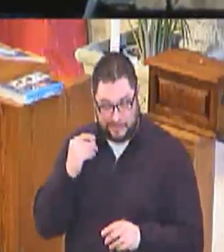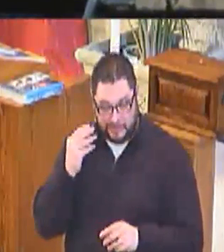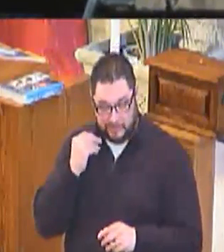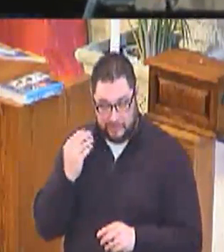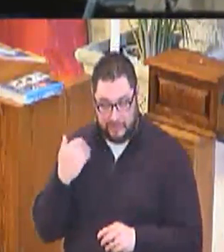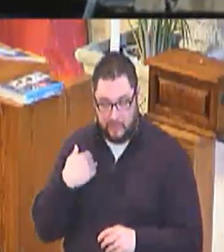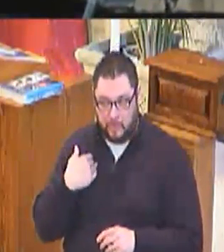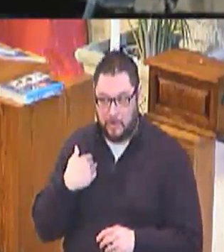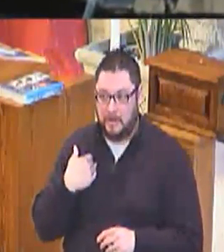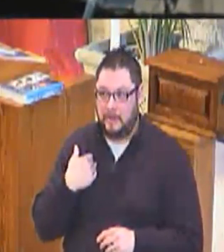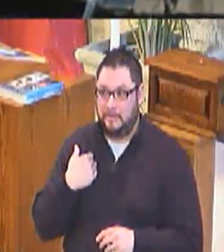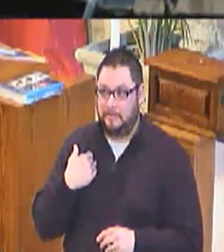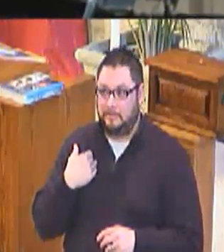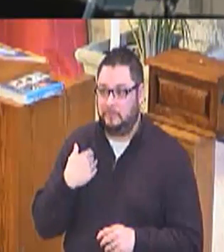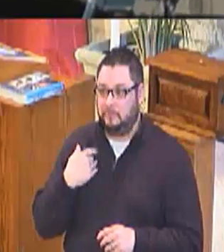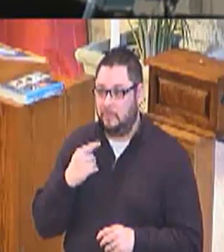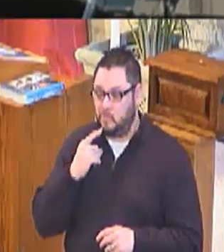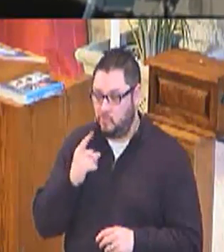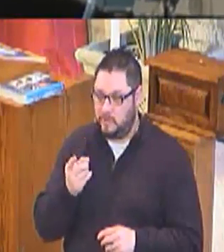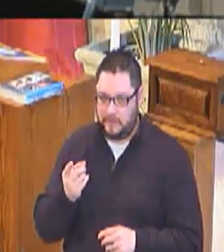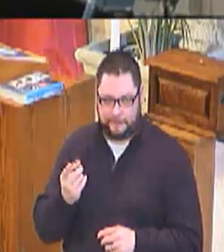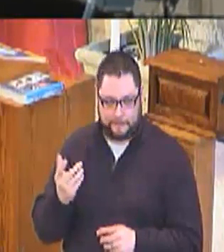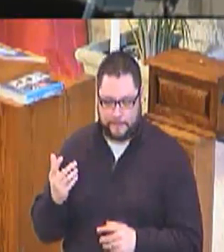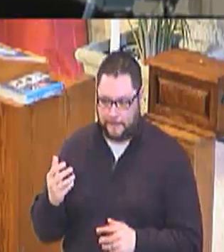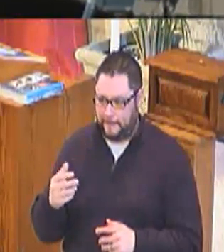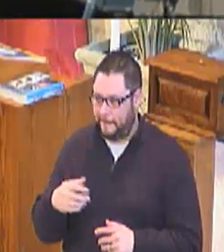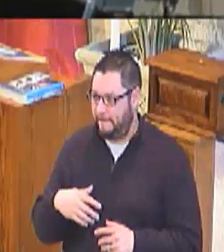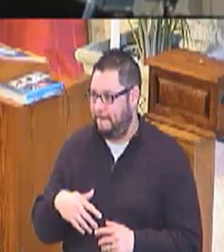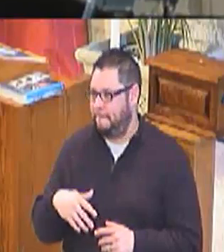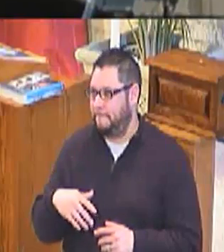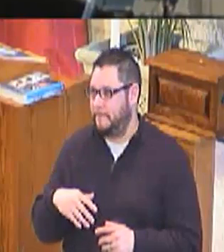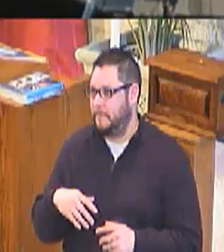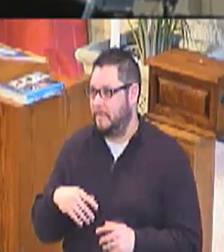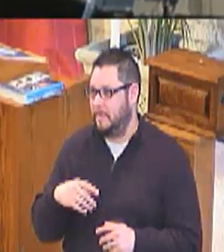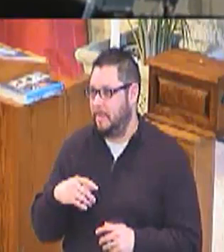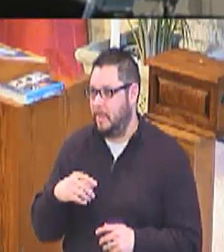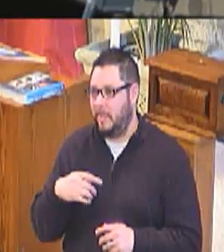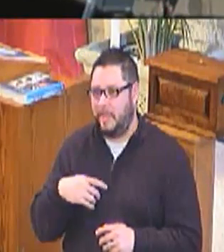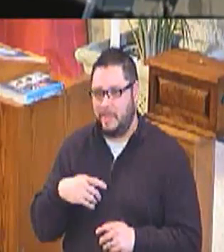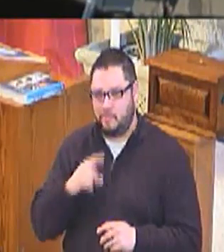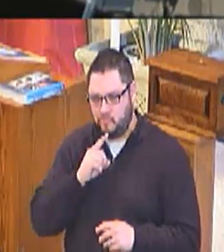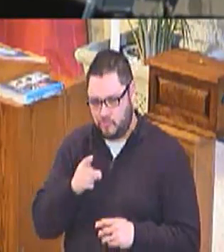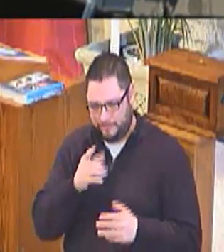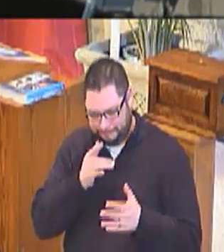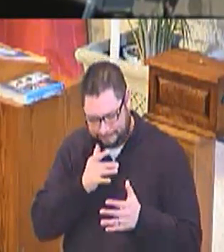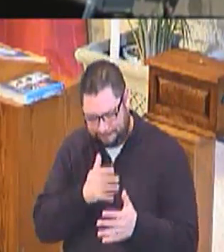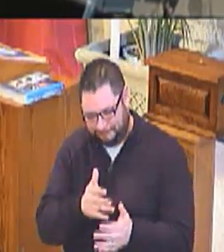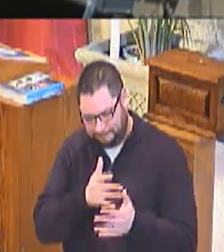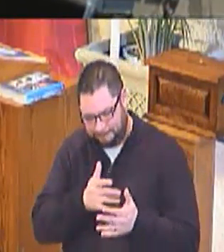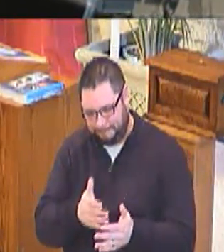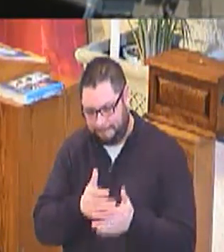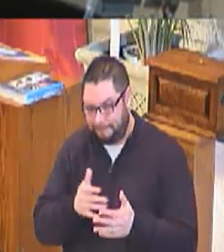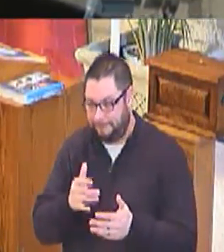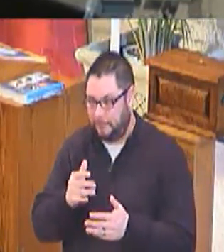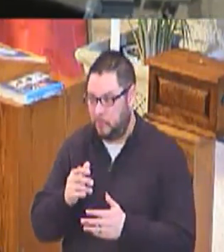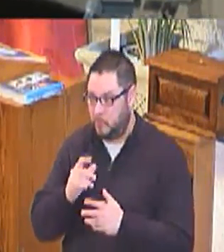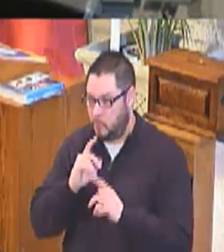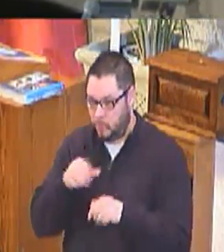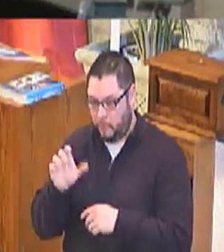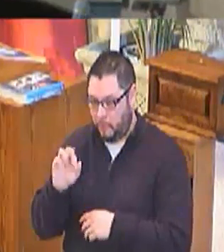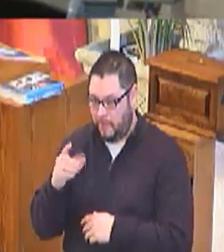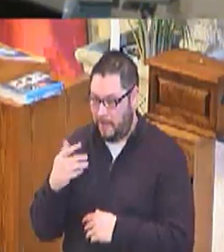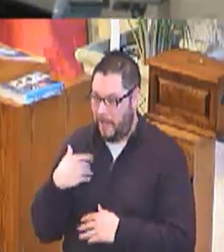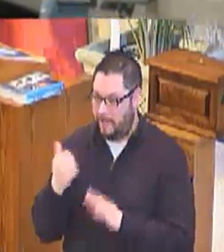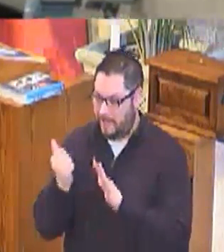you? You study real hard. You bring home the report card. You got all